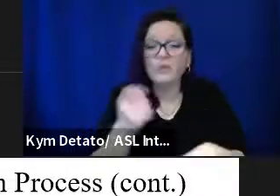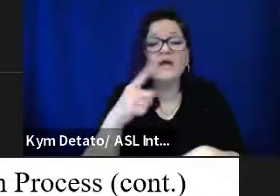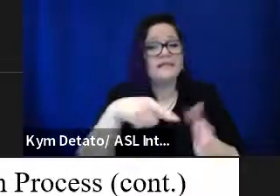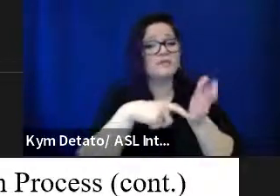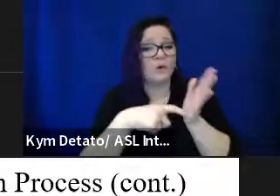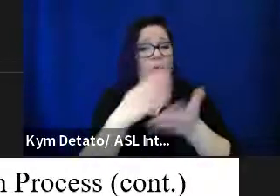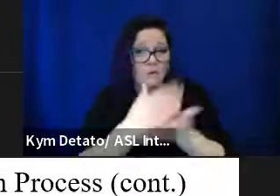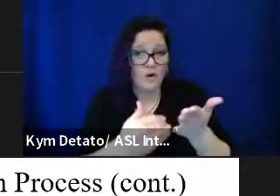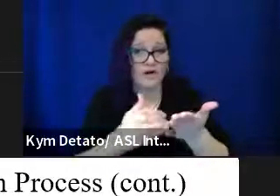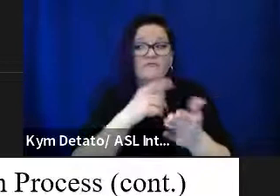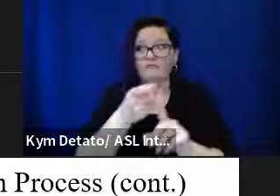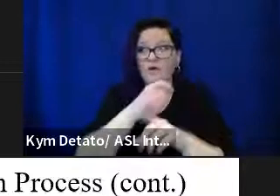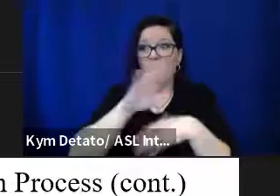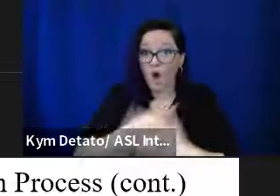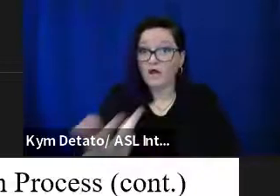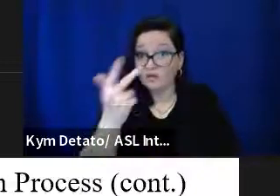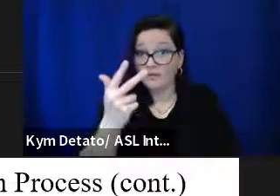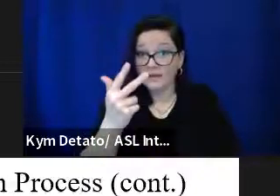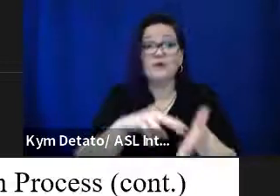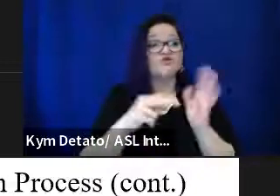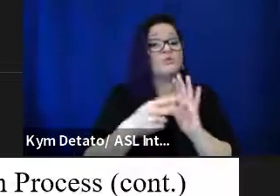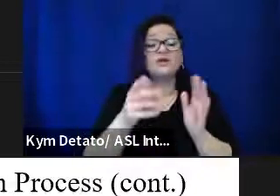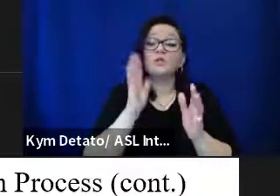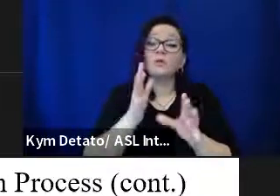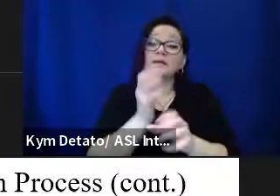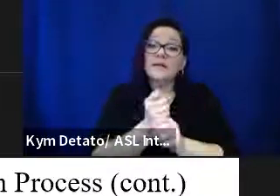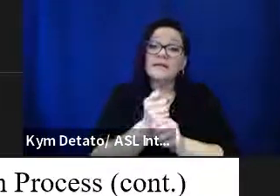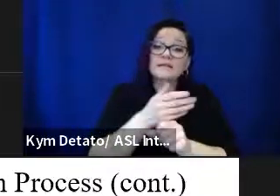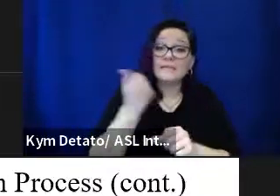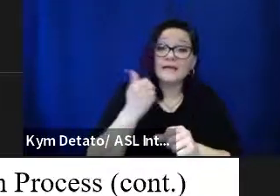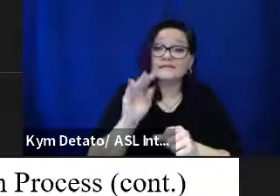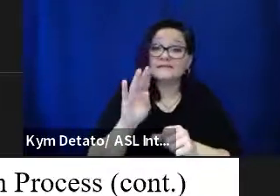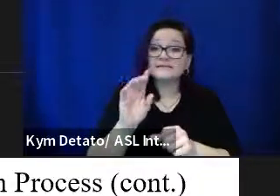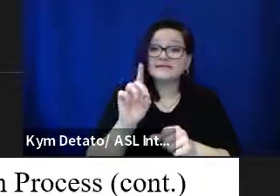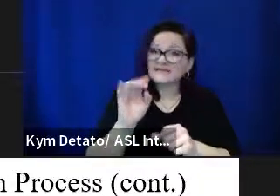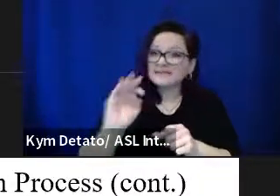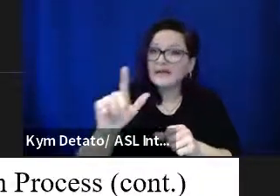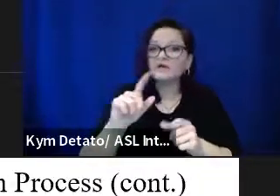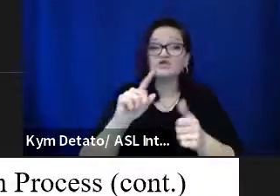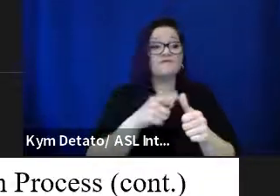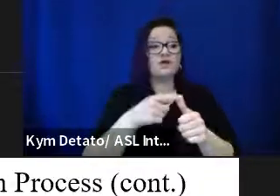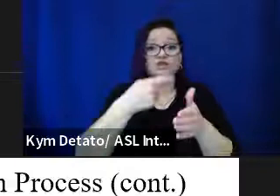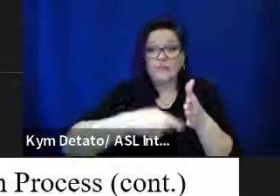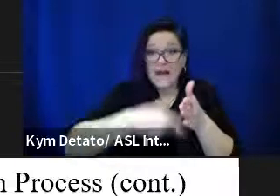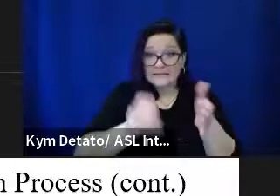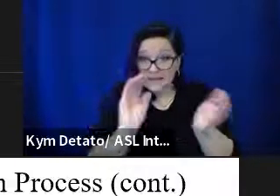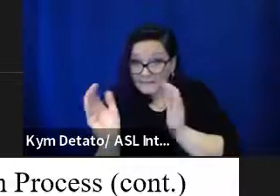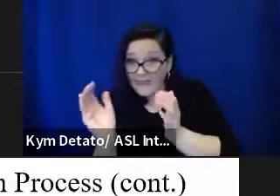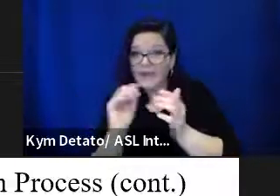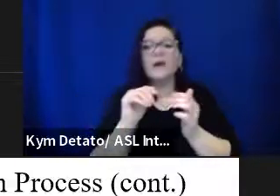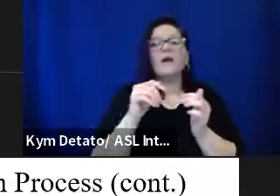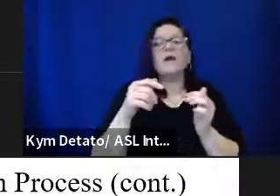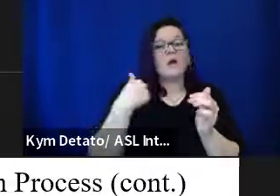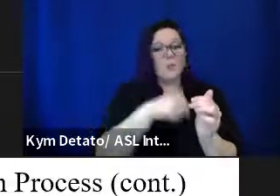so that you will get the best deal, of course, to price compare, and we'll need to see, that list